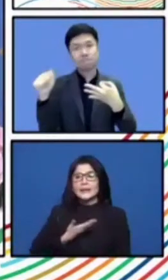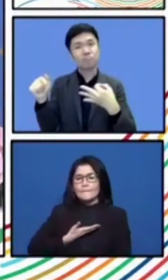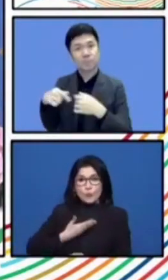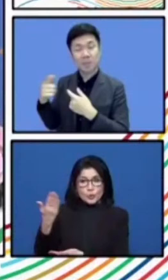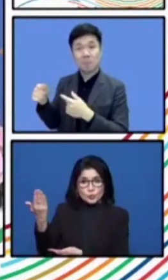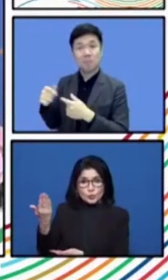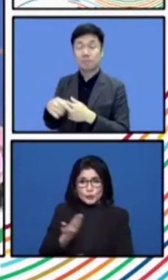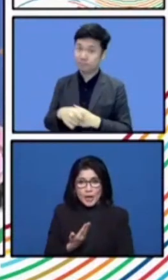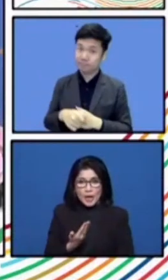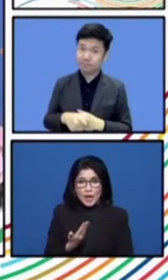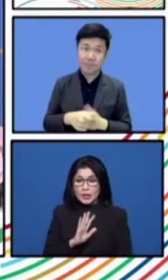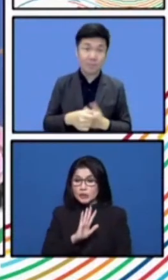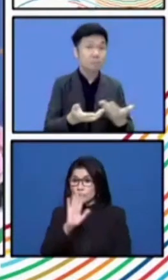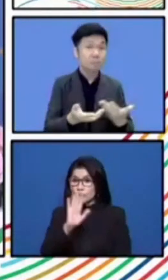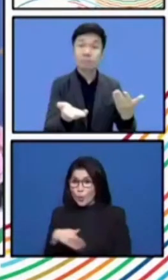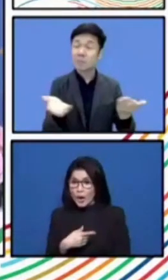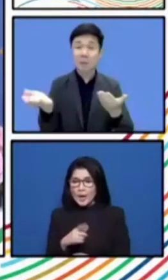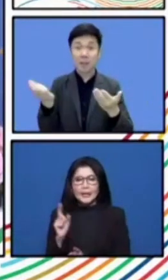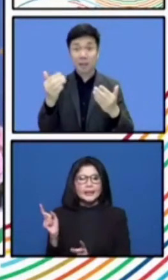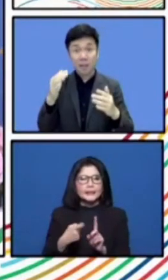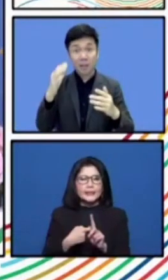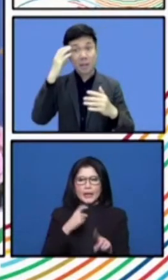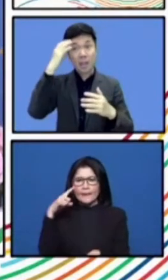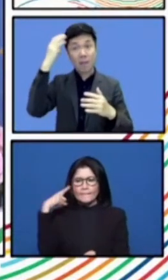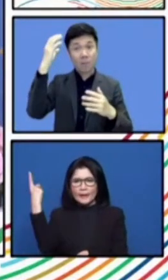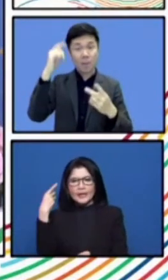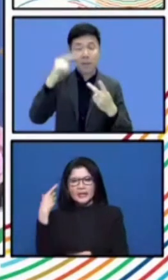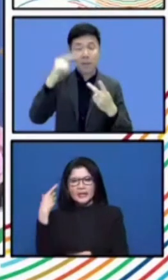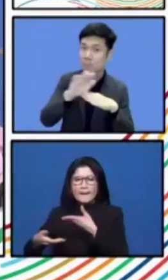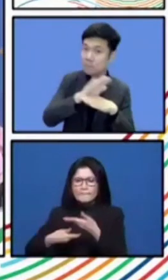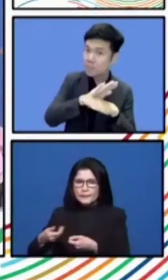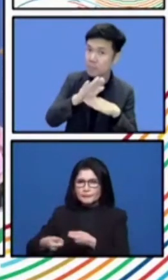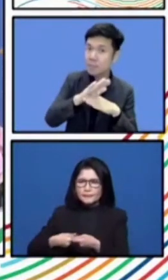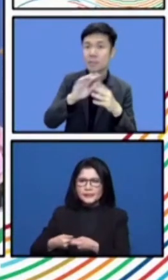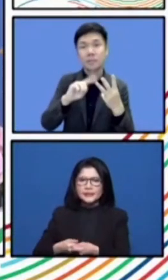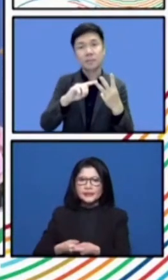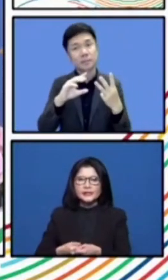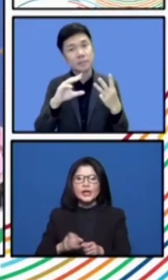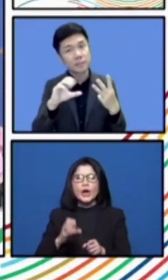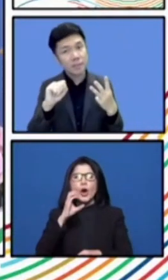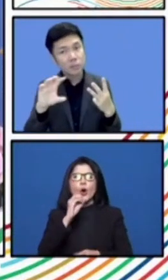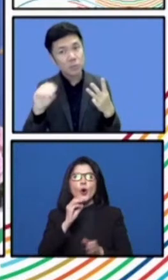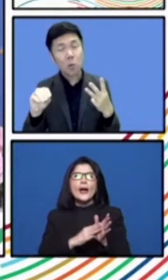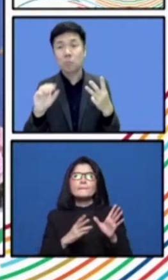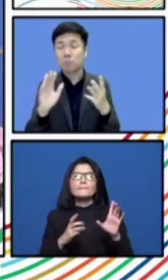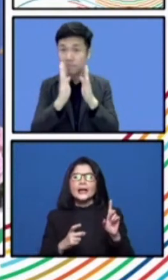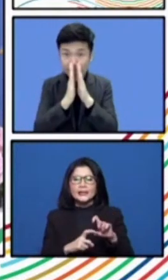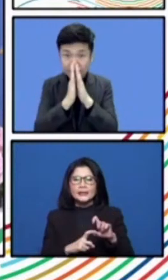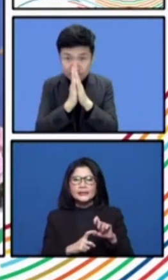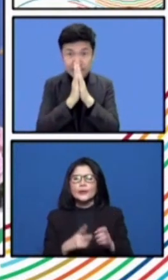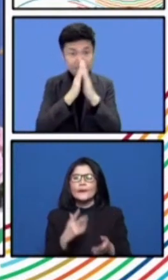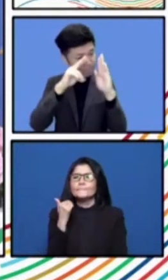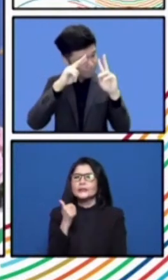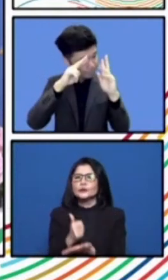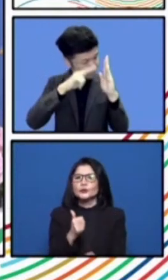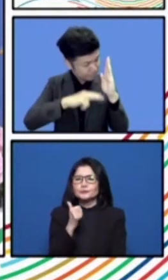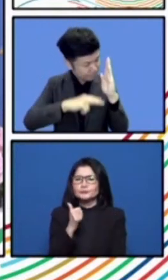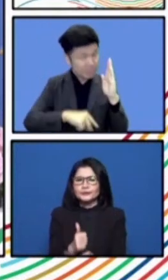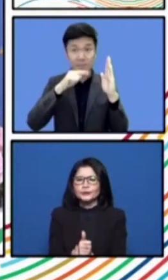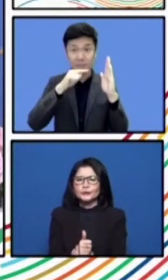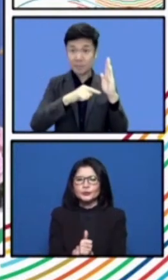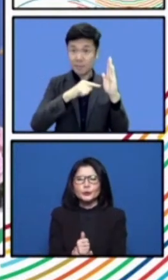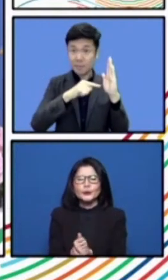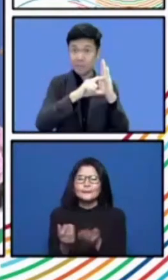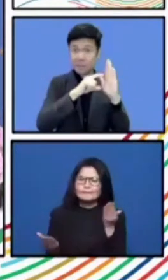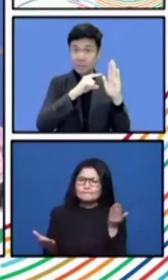whether you're from the government business and csos to study and take into your